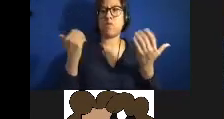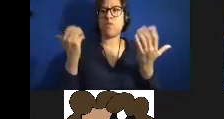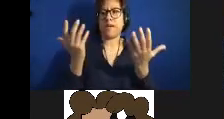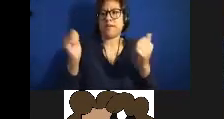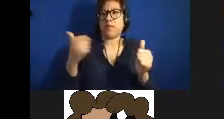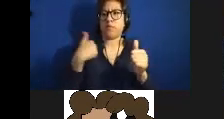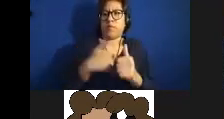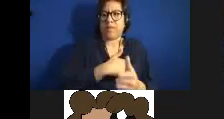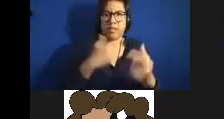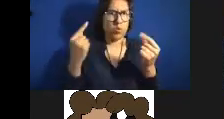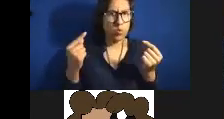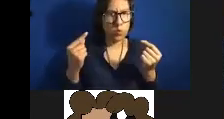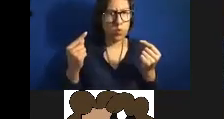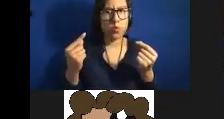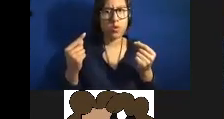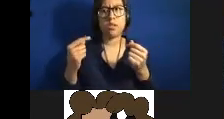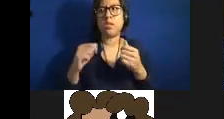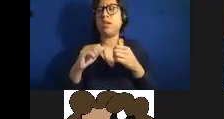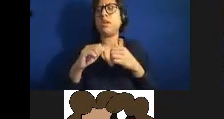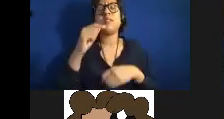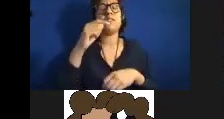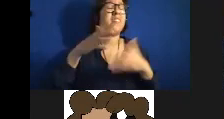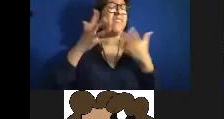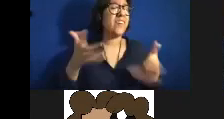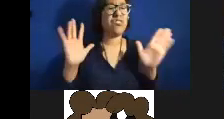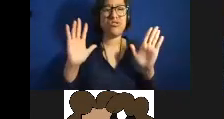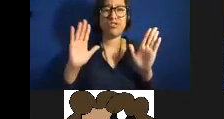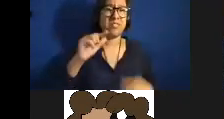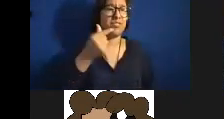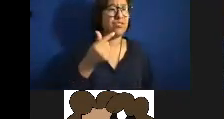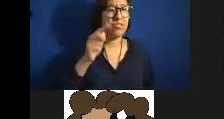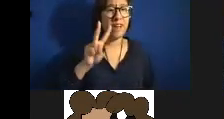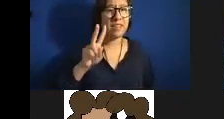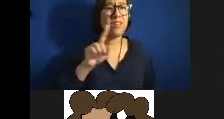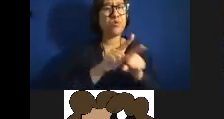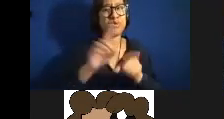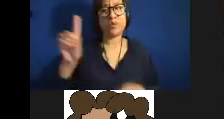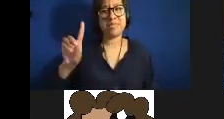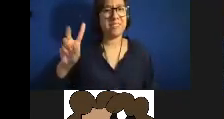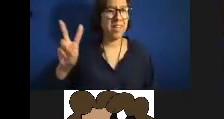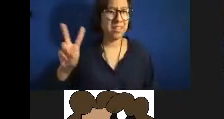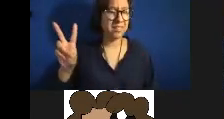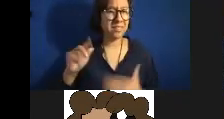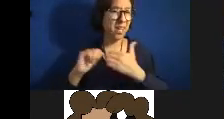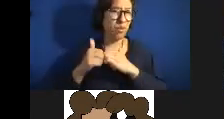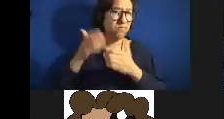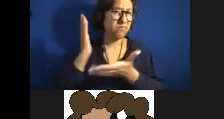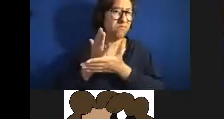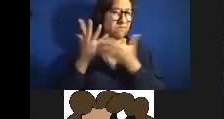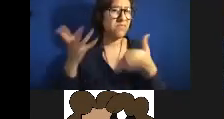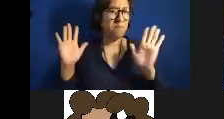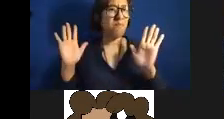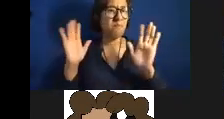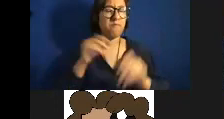around ending gender-based violence, ending intimate partner violence. And for us,